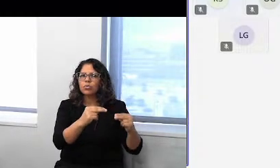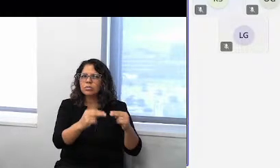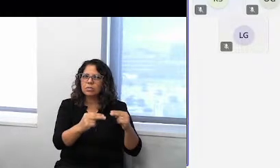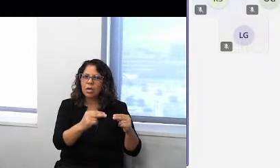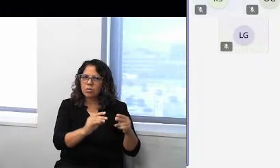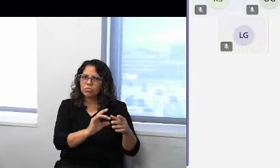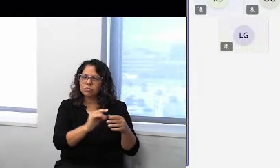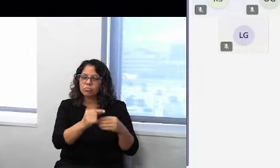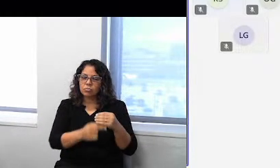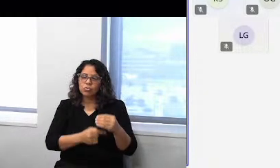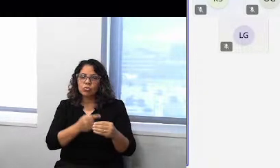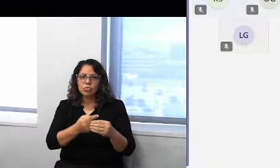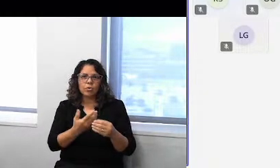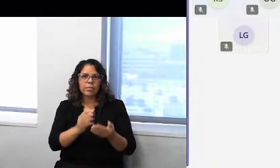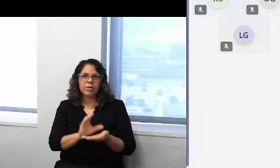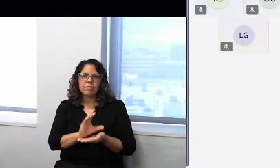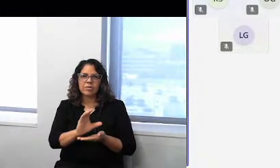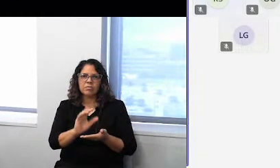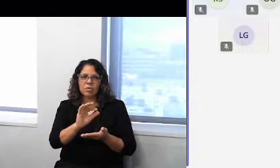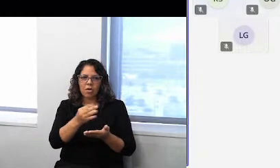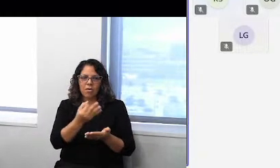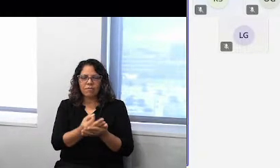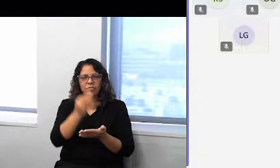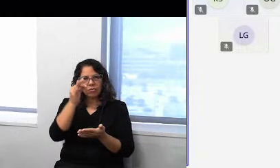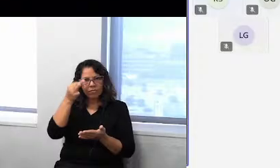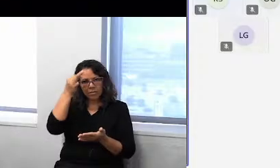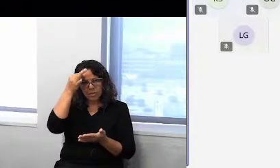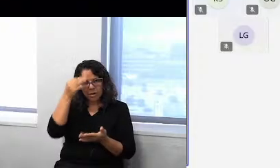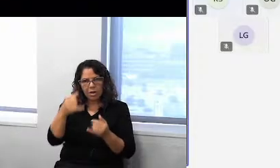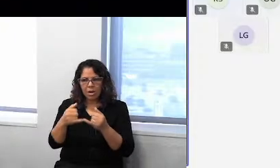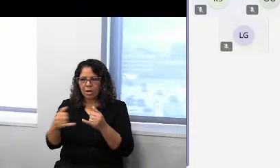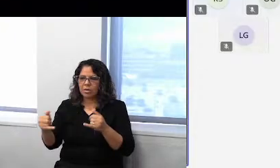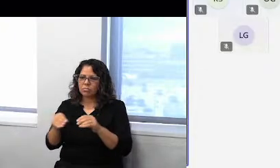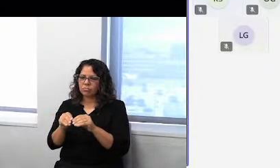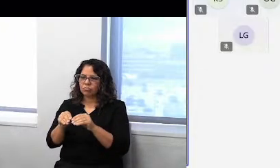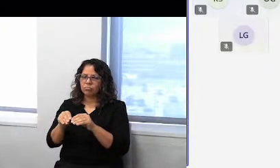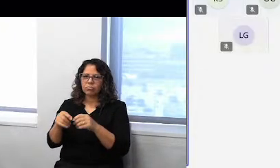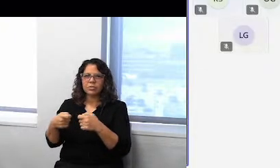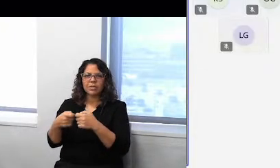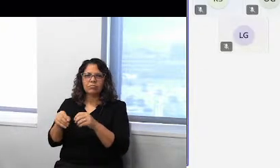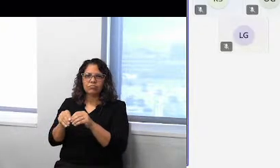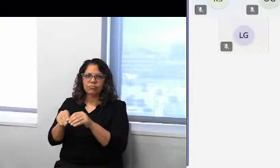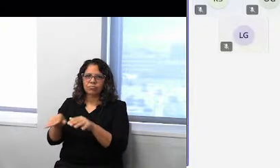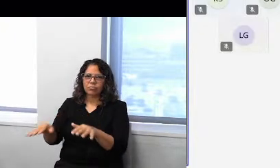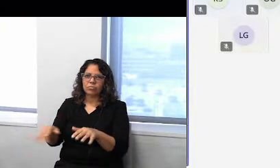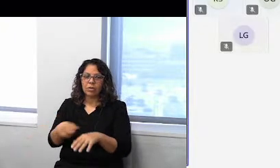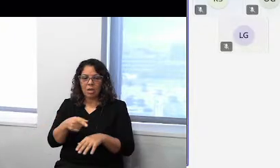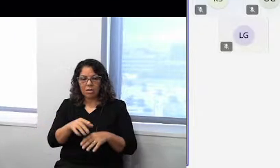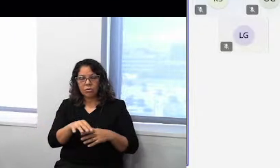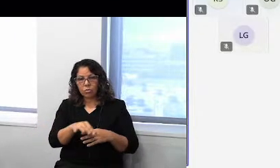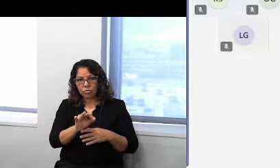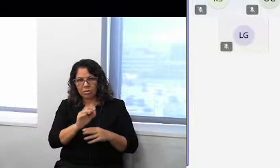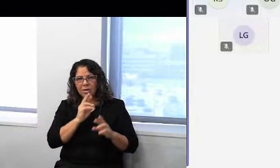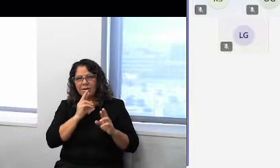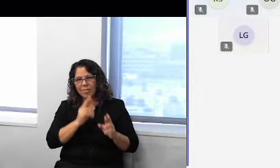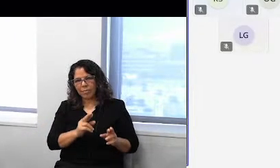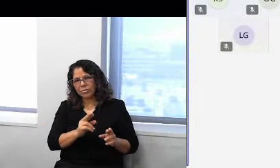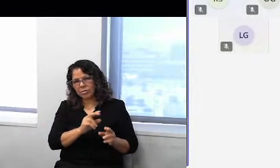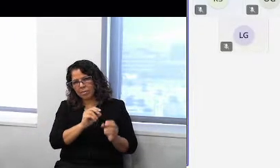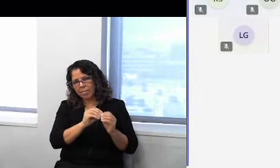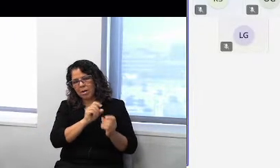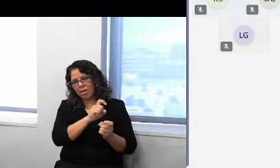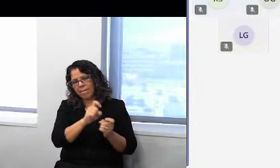That will be a more exact answer. I cannot come forward and give you a direct association